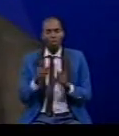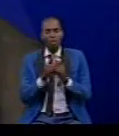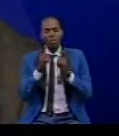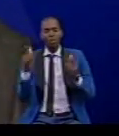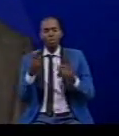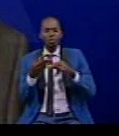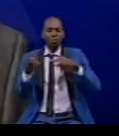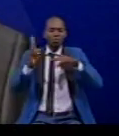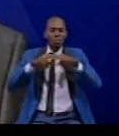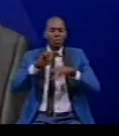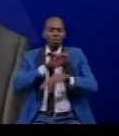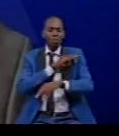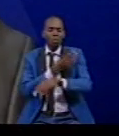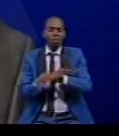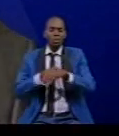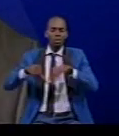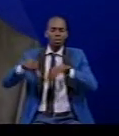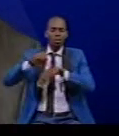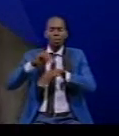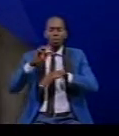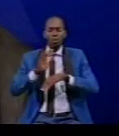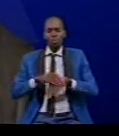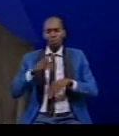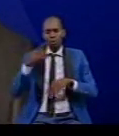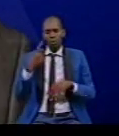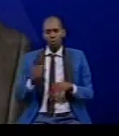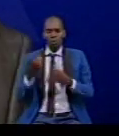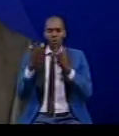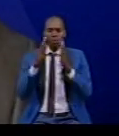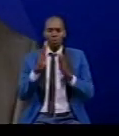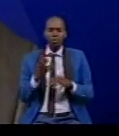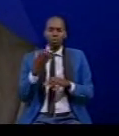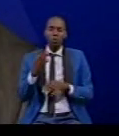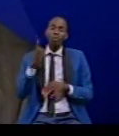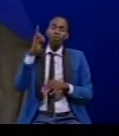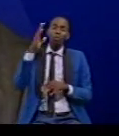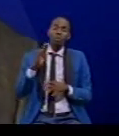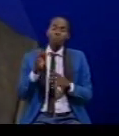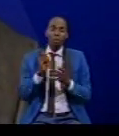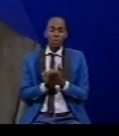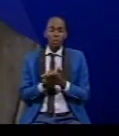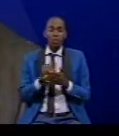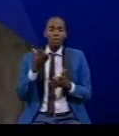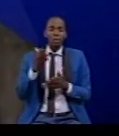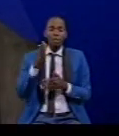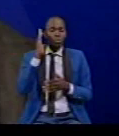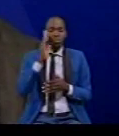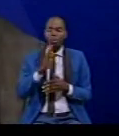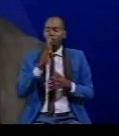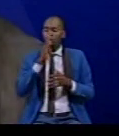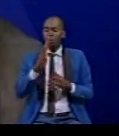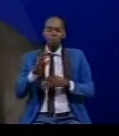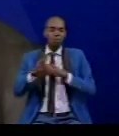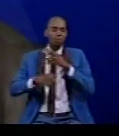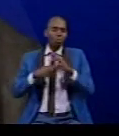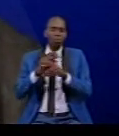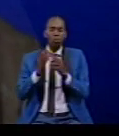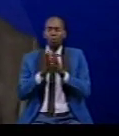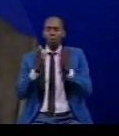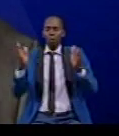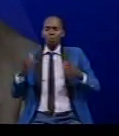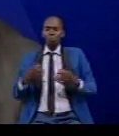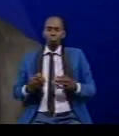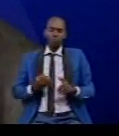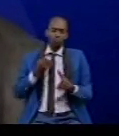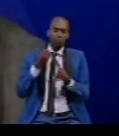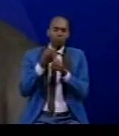the God who knows everything, knows every secret, will get to him and point him